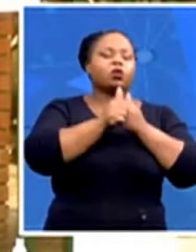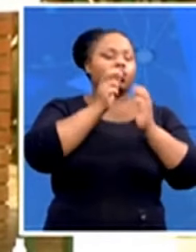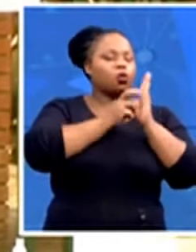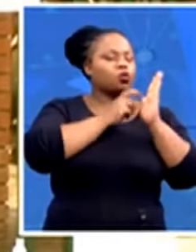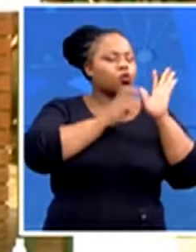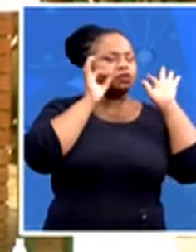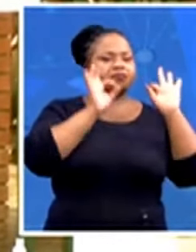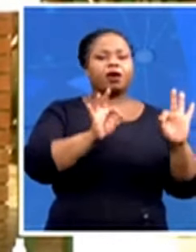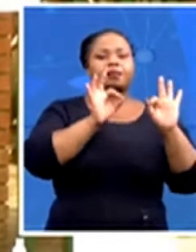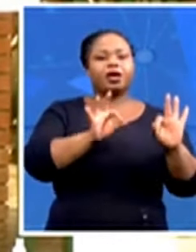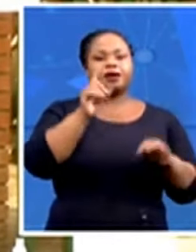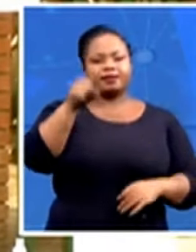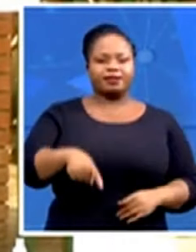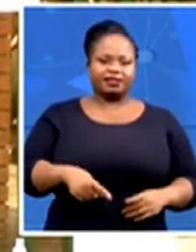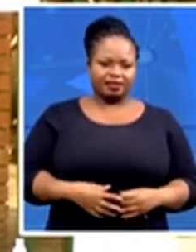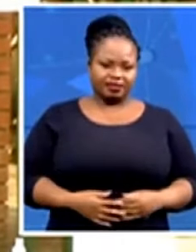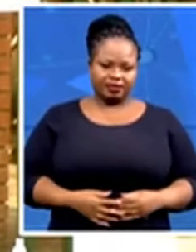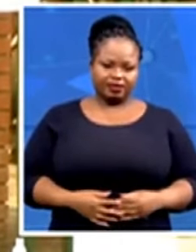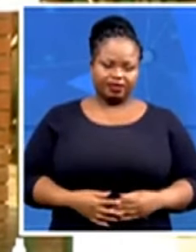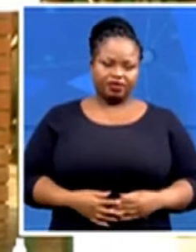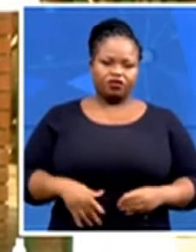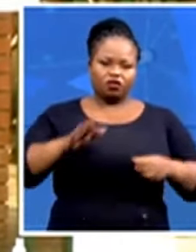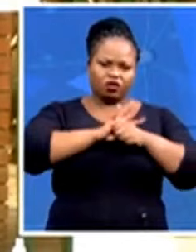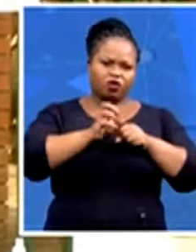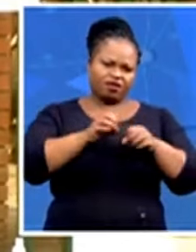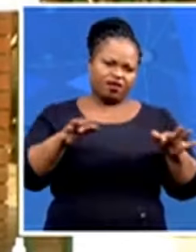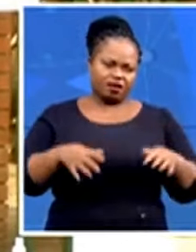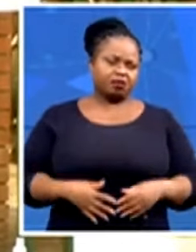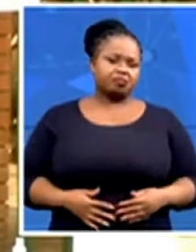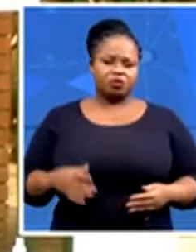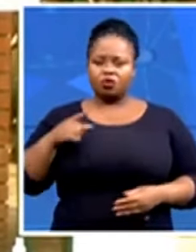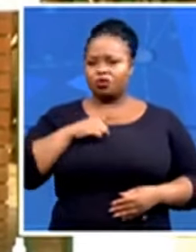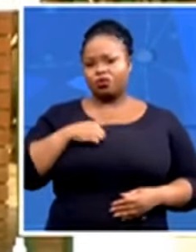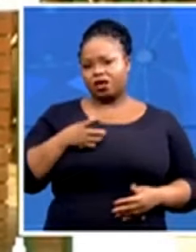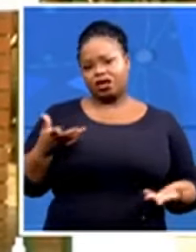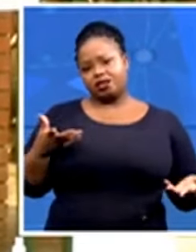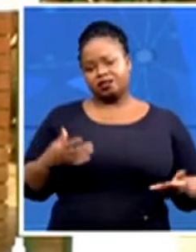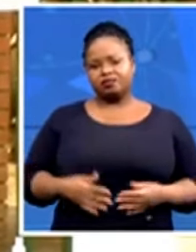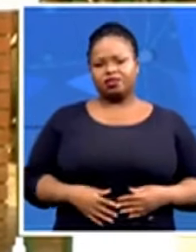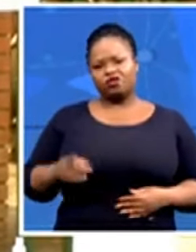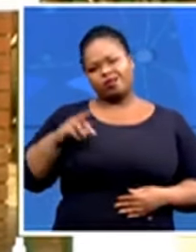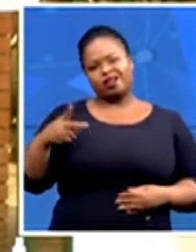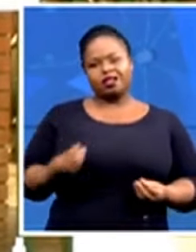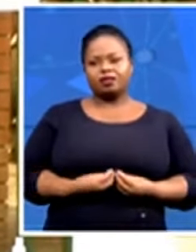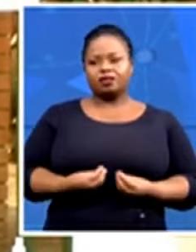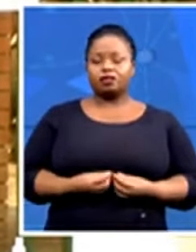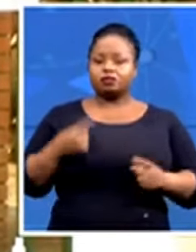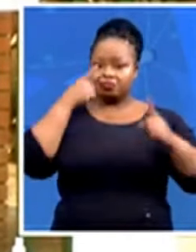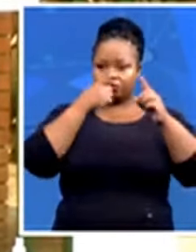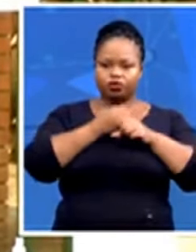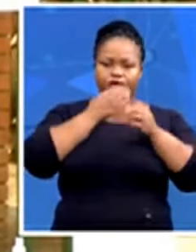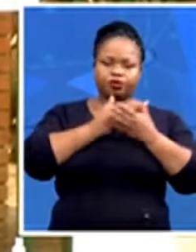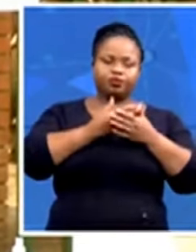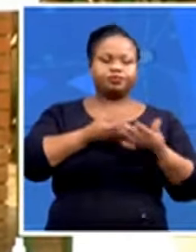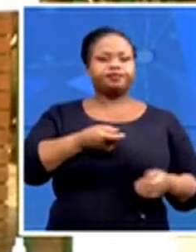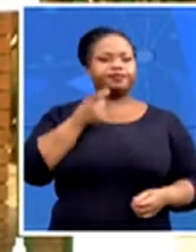the COVID-19 protocol, which amongst other things is to make sure that they properly wear their mask,